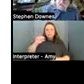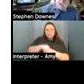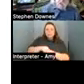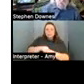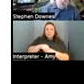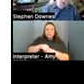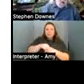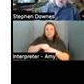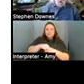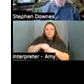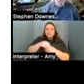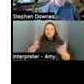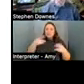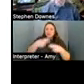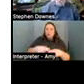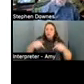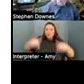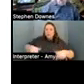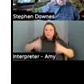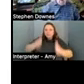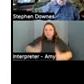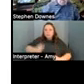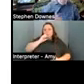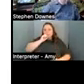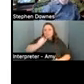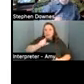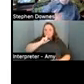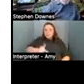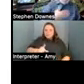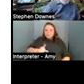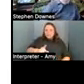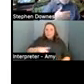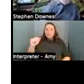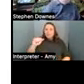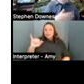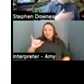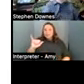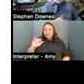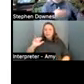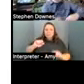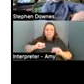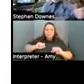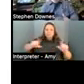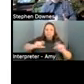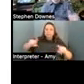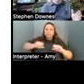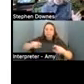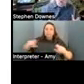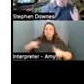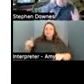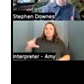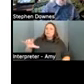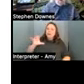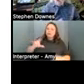exist um where the ai just churned out hundreds hundreds thousands and thousands of